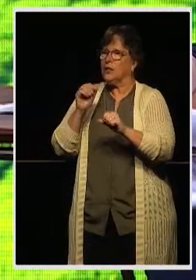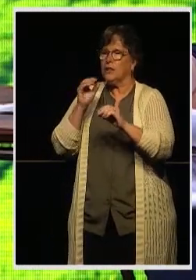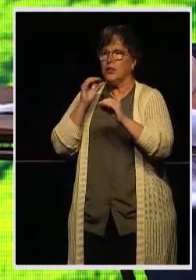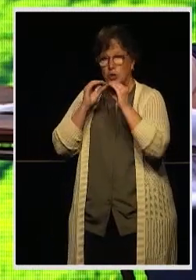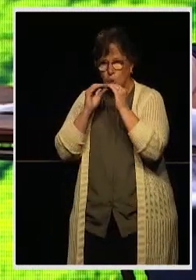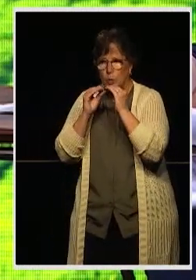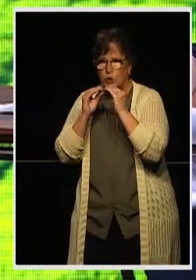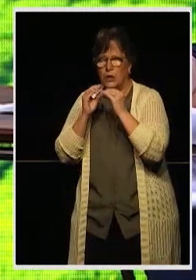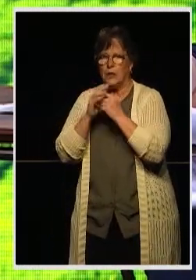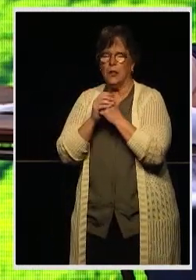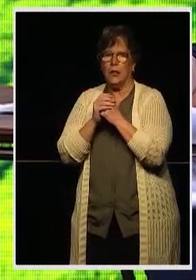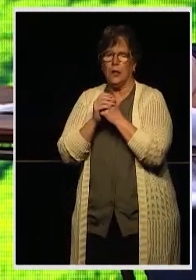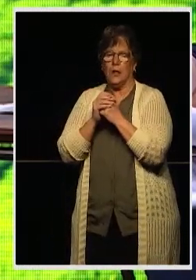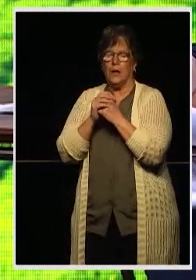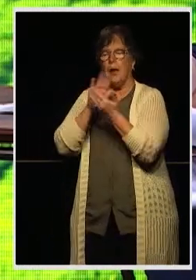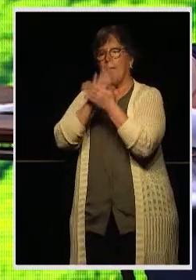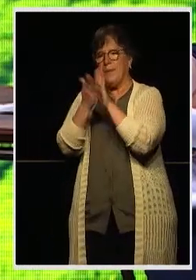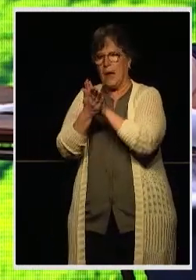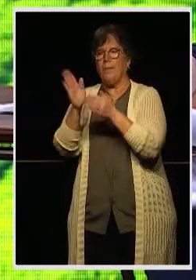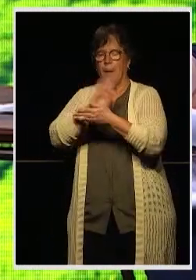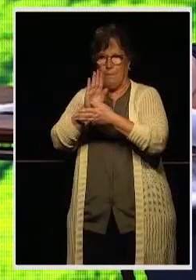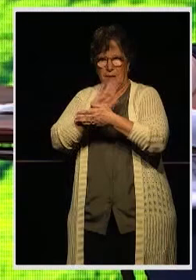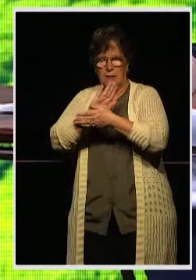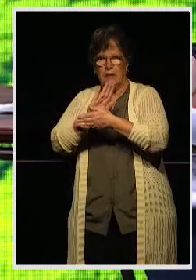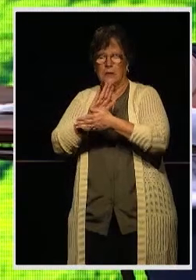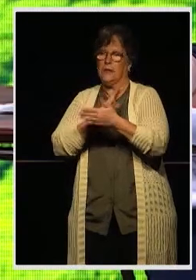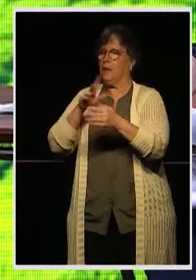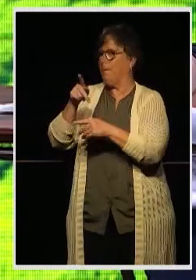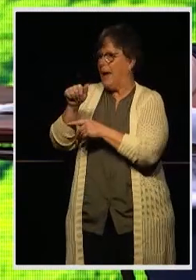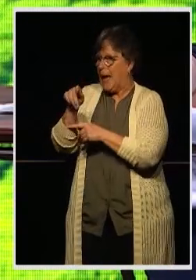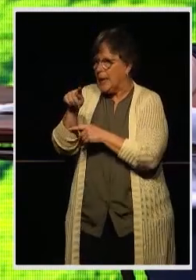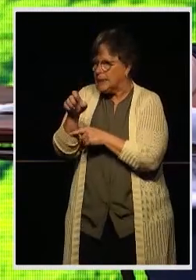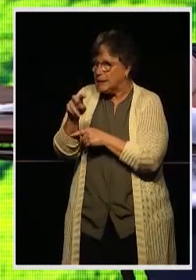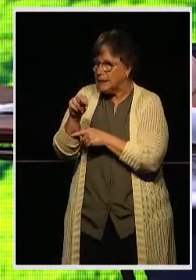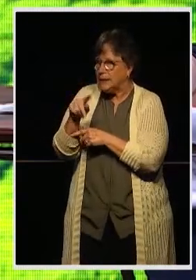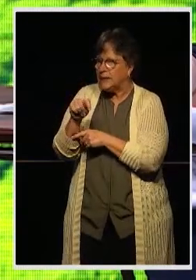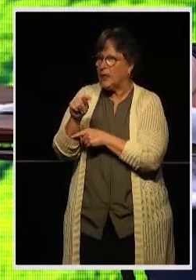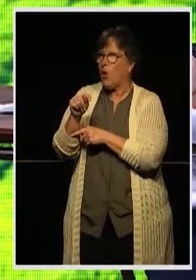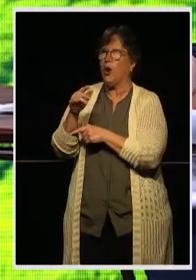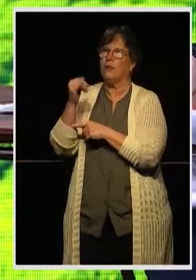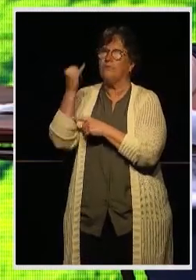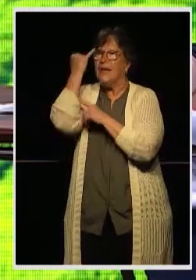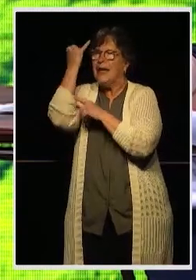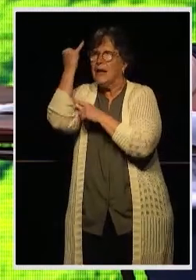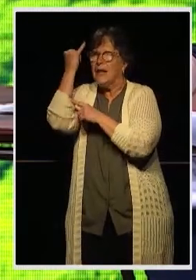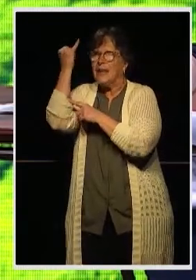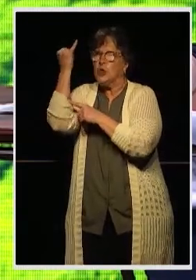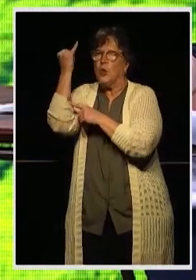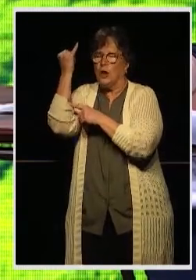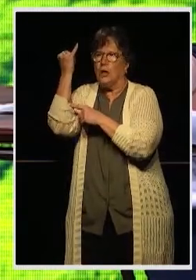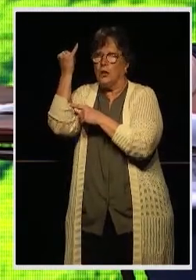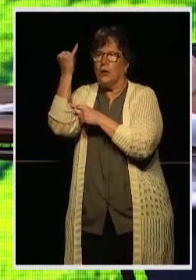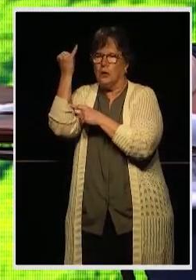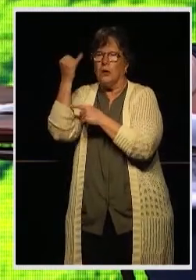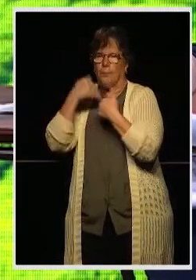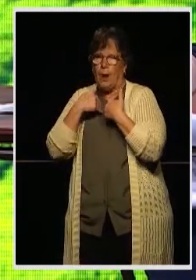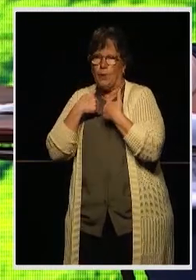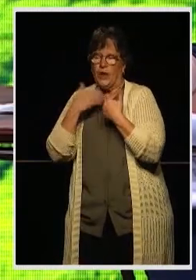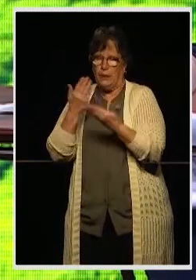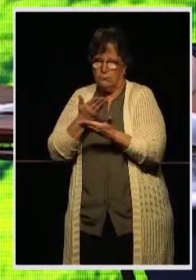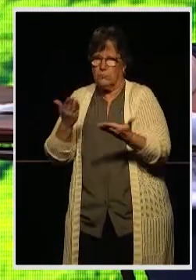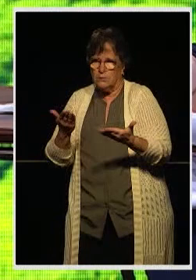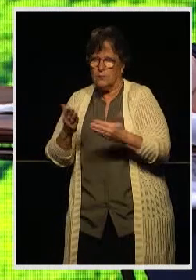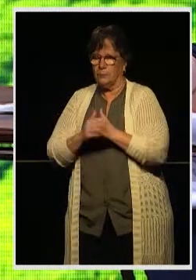into a business enterprise, a patent, some sort of intellectual property. But without a policy